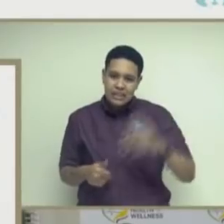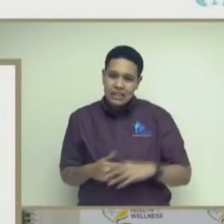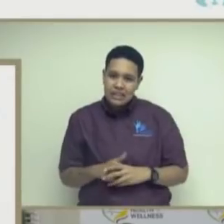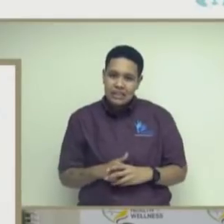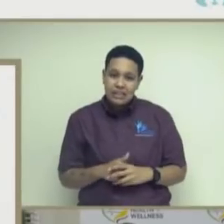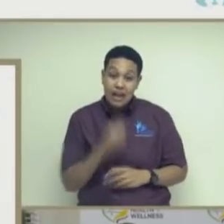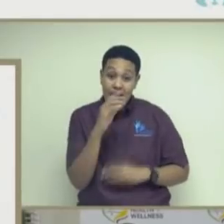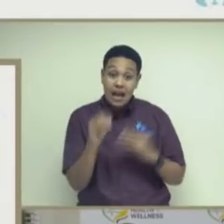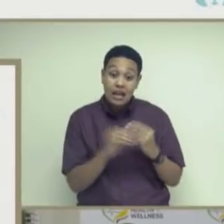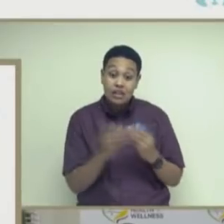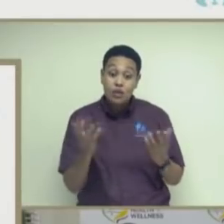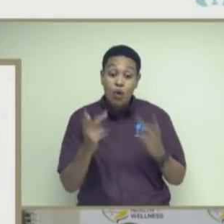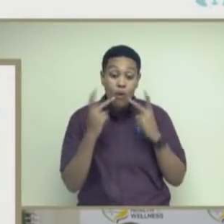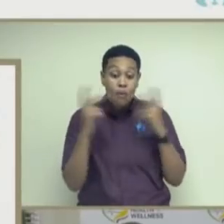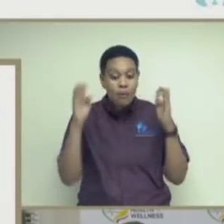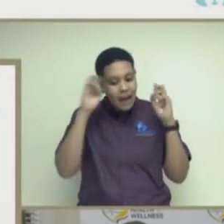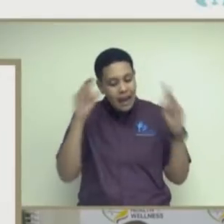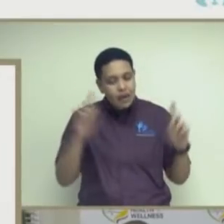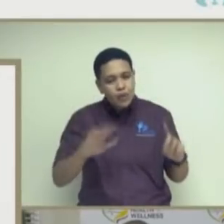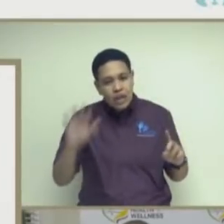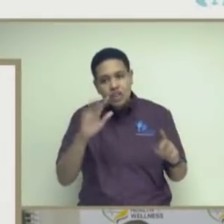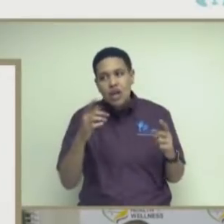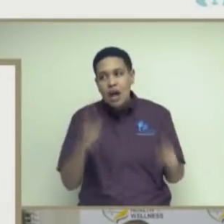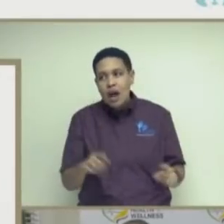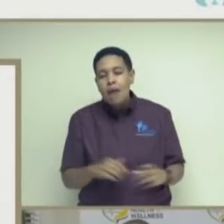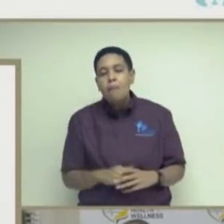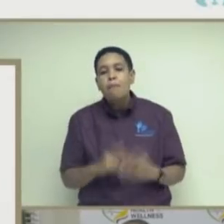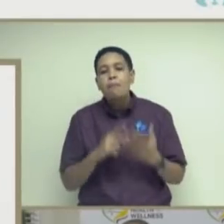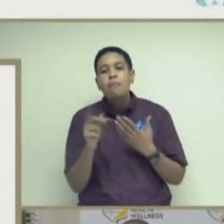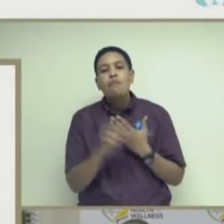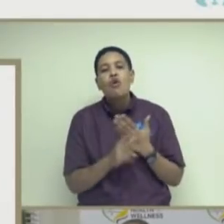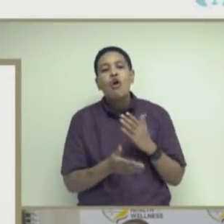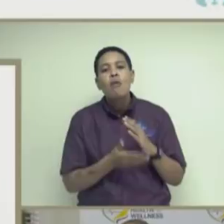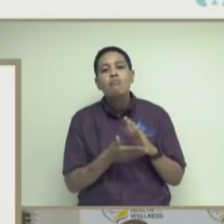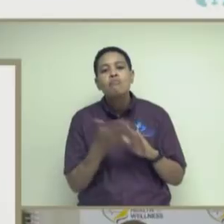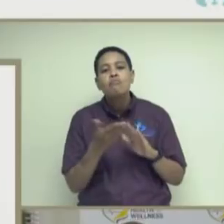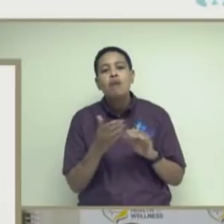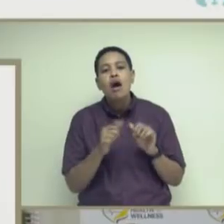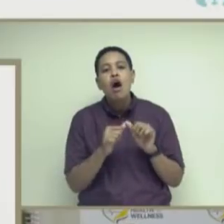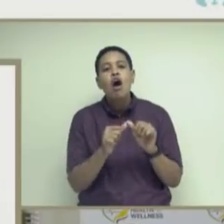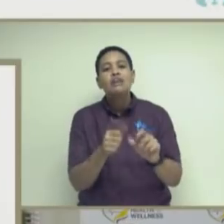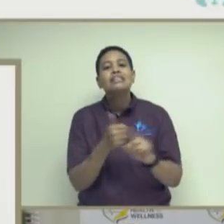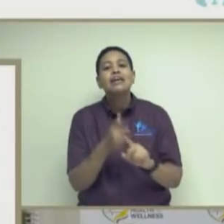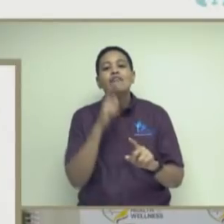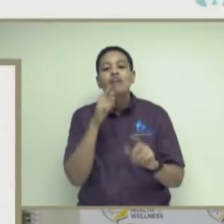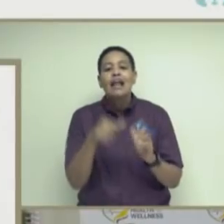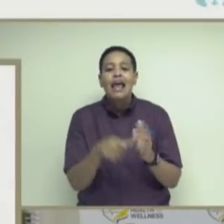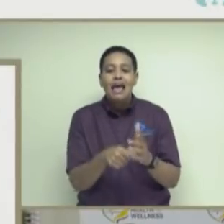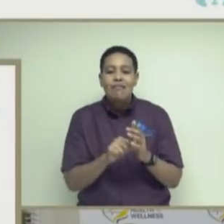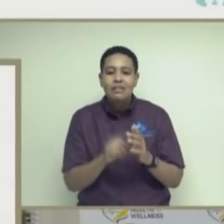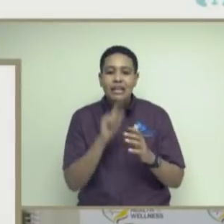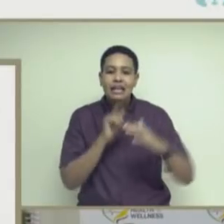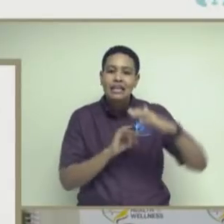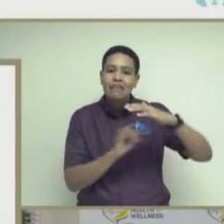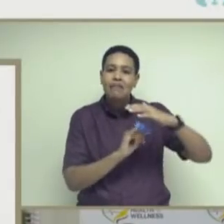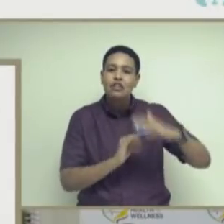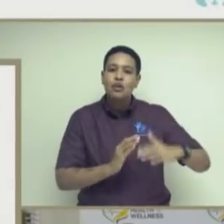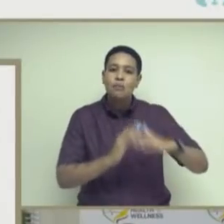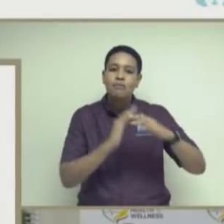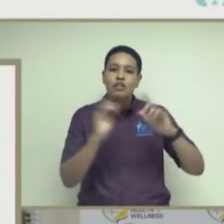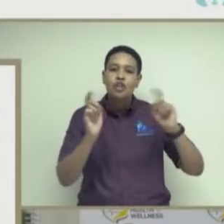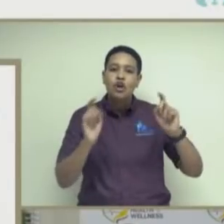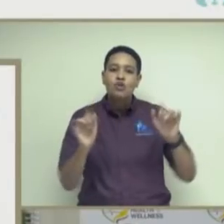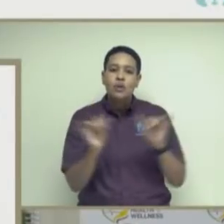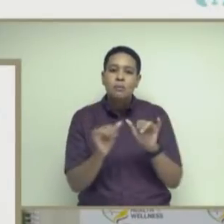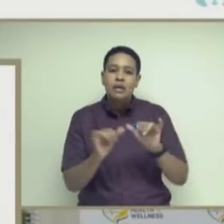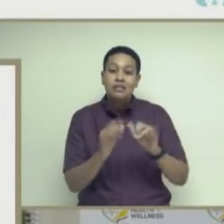And of course, our public education program continuing to emphasize the infection prevention control